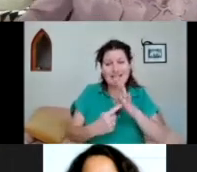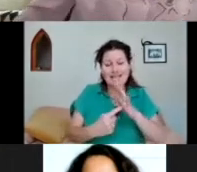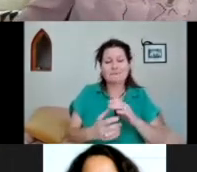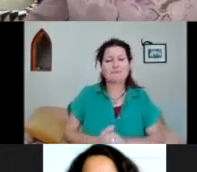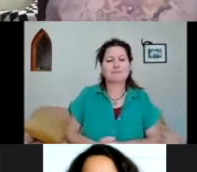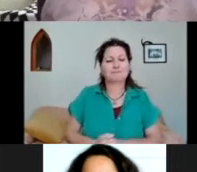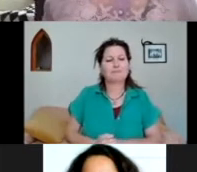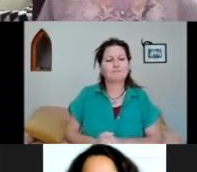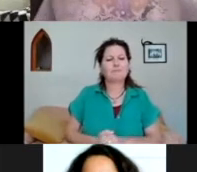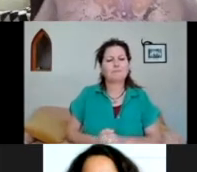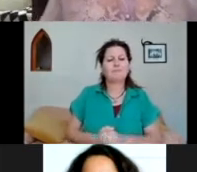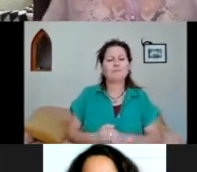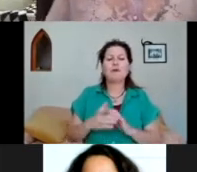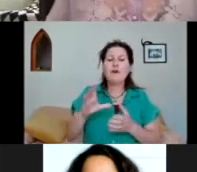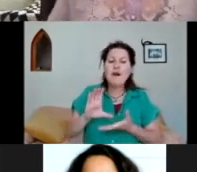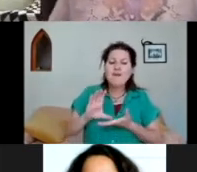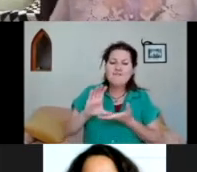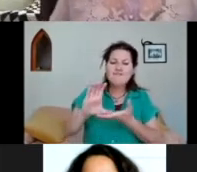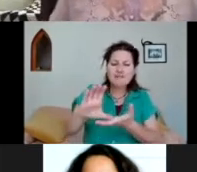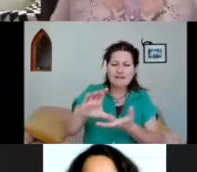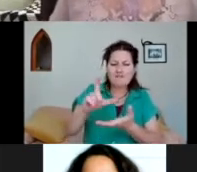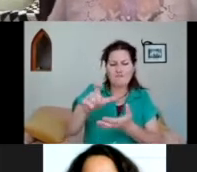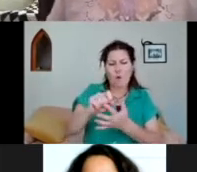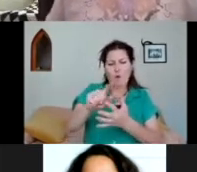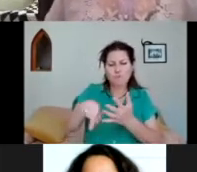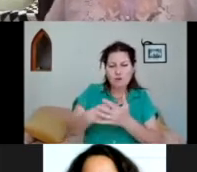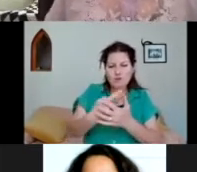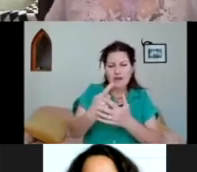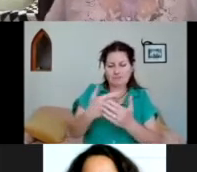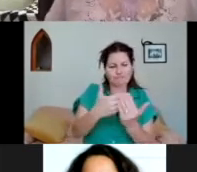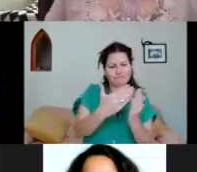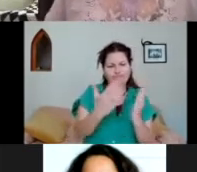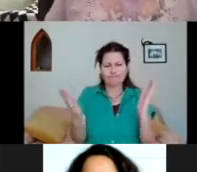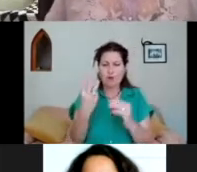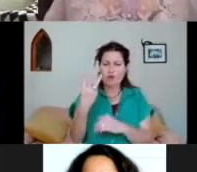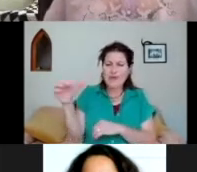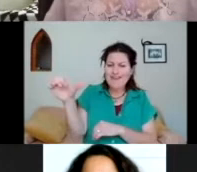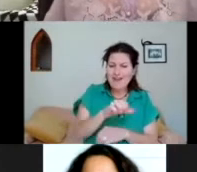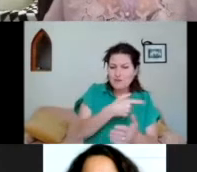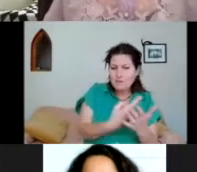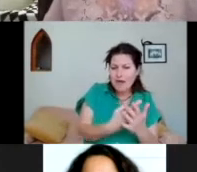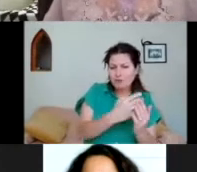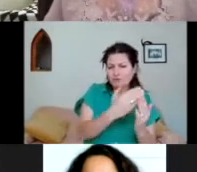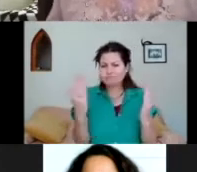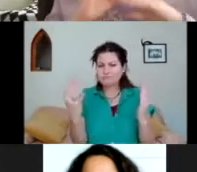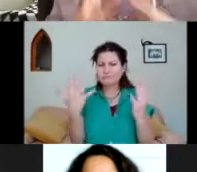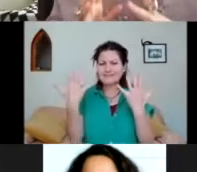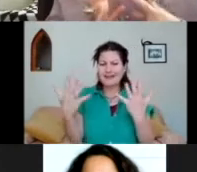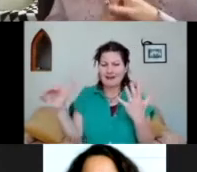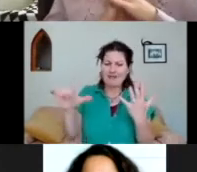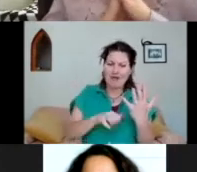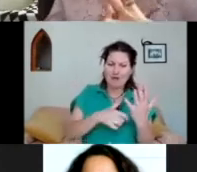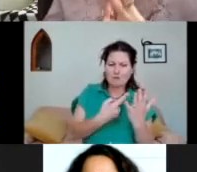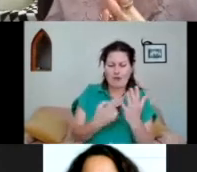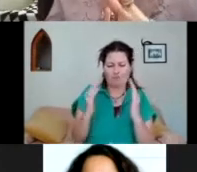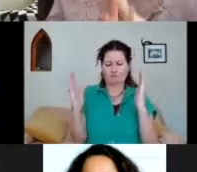available is for projects ranging from £3,000 to £10,000. It's important that